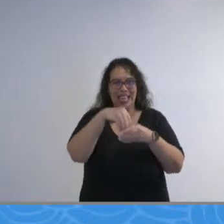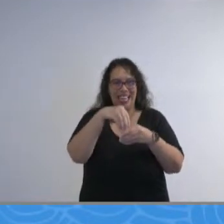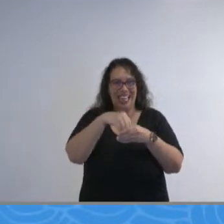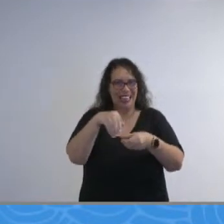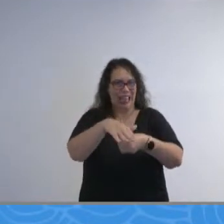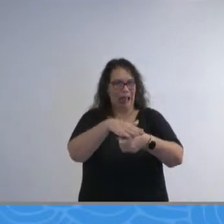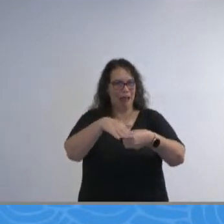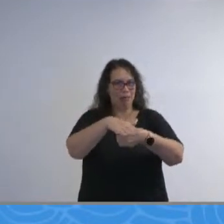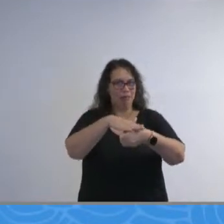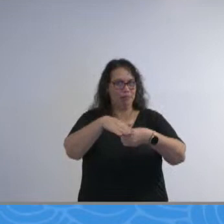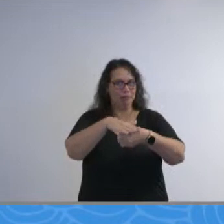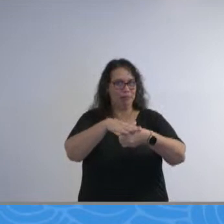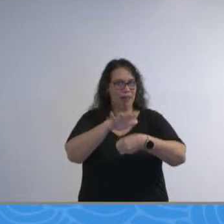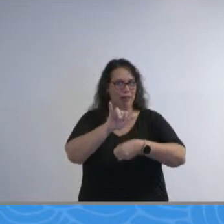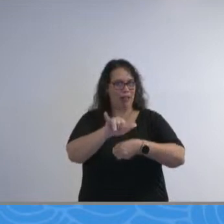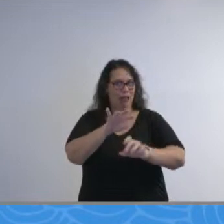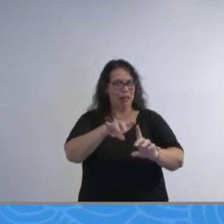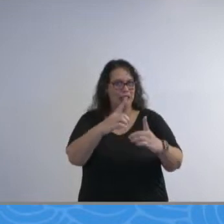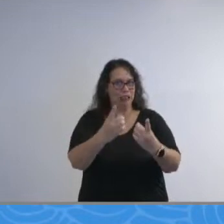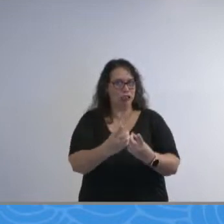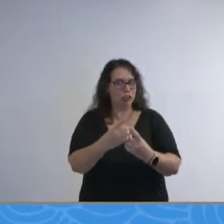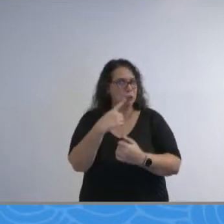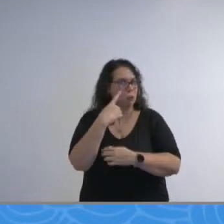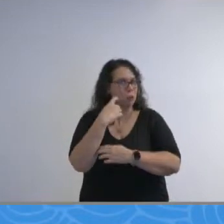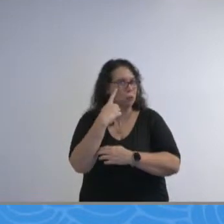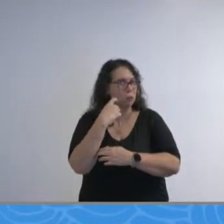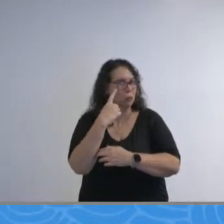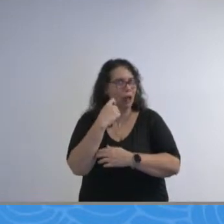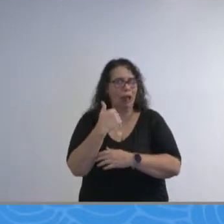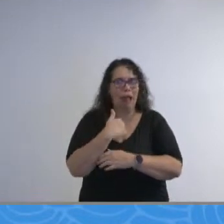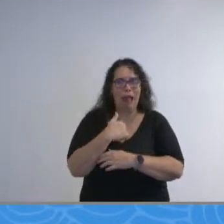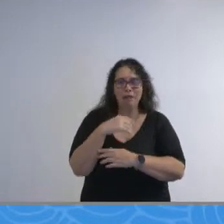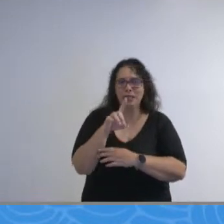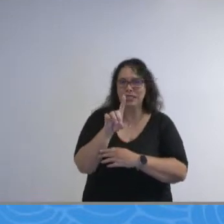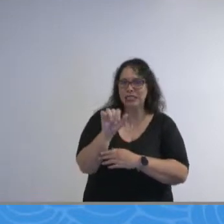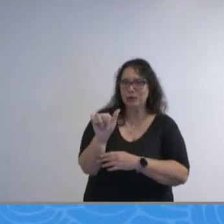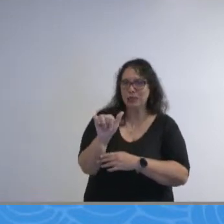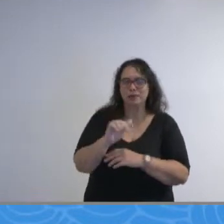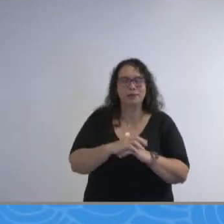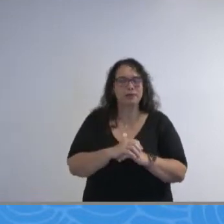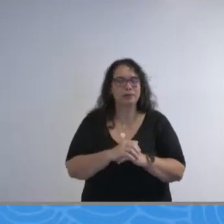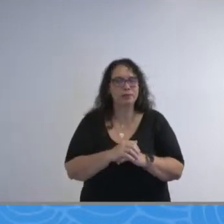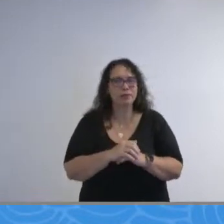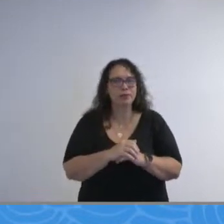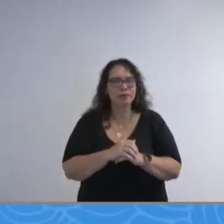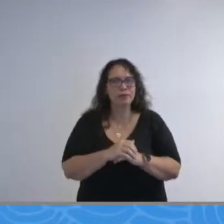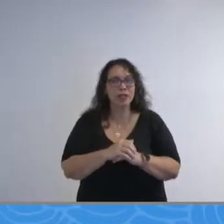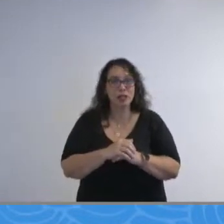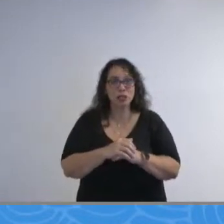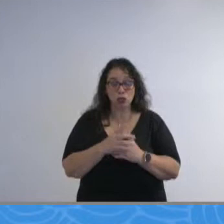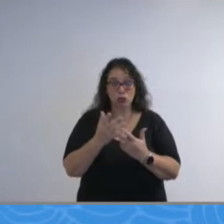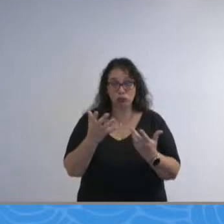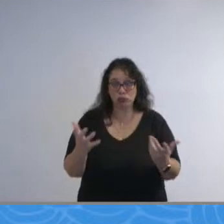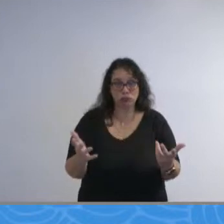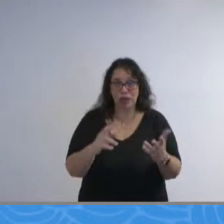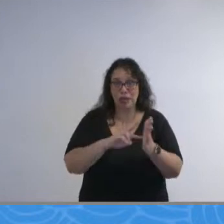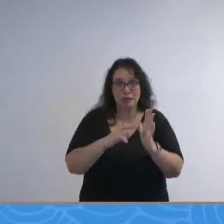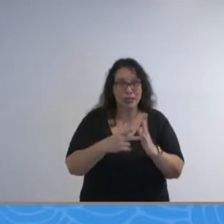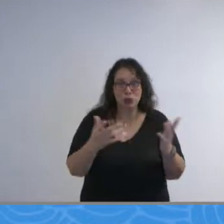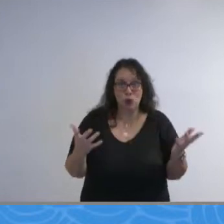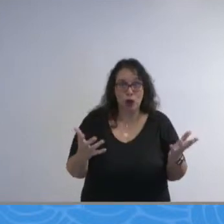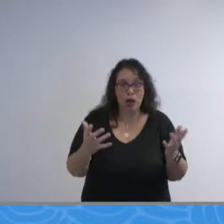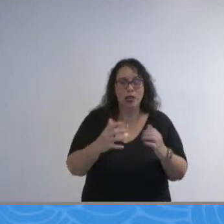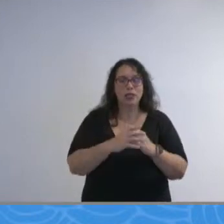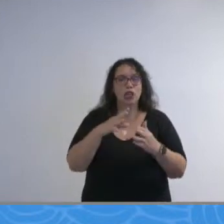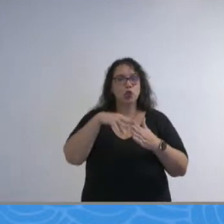area, that in its district, that are suspected of having a disability. So this applies to, for